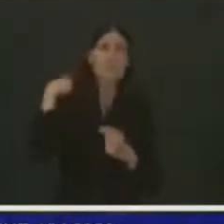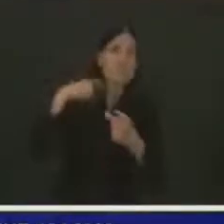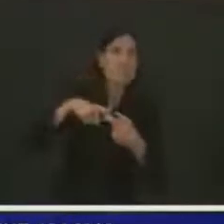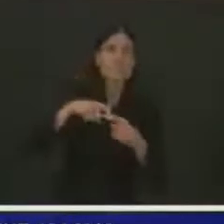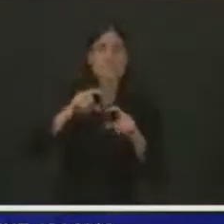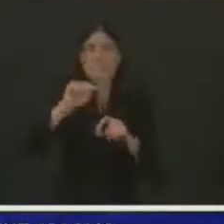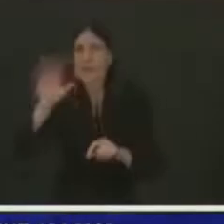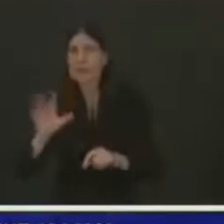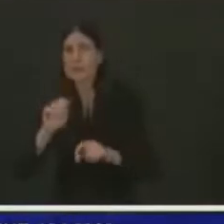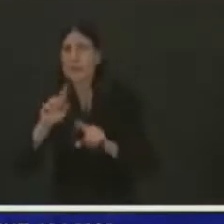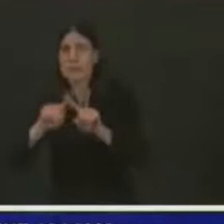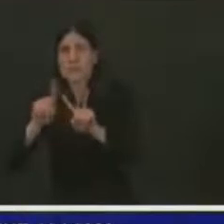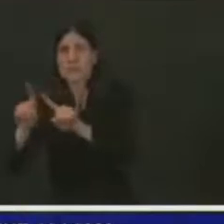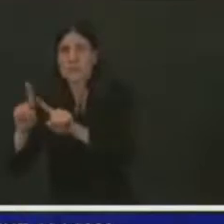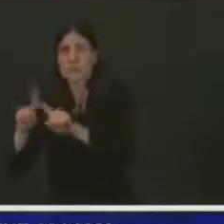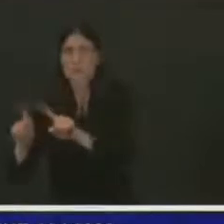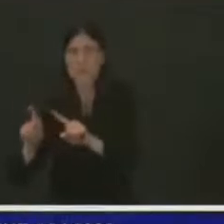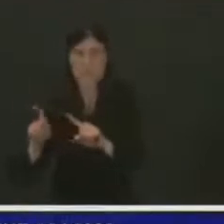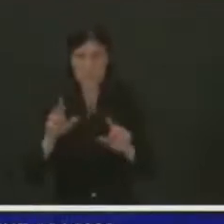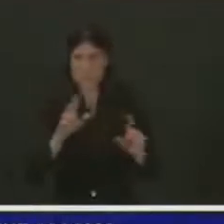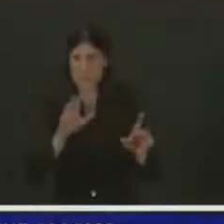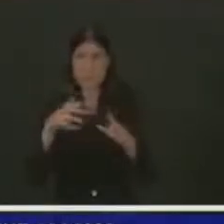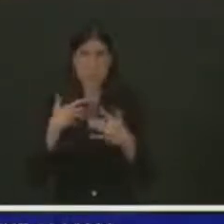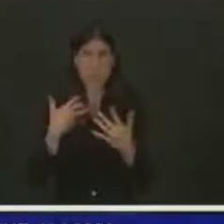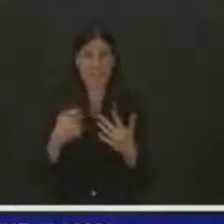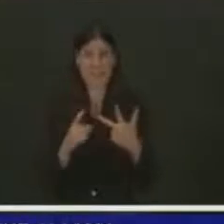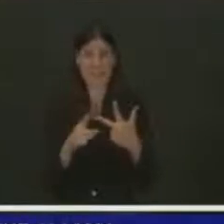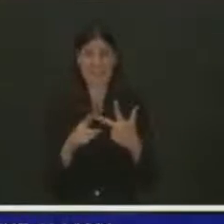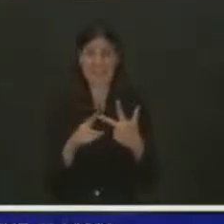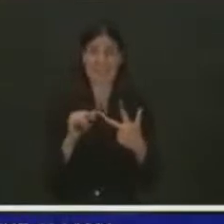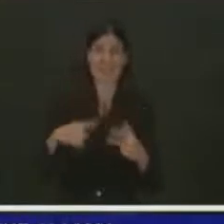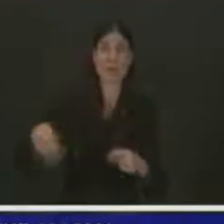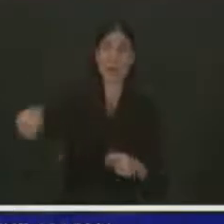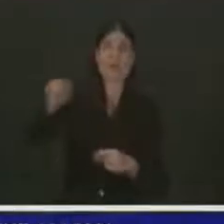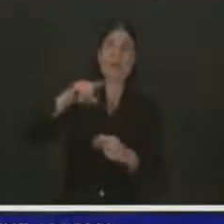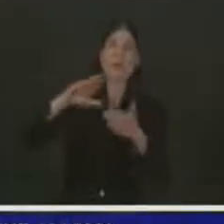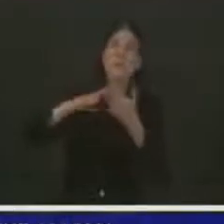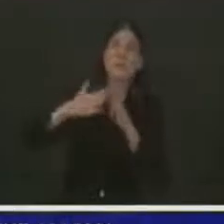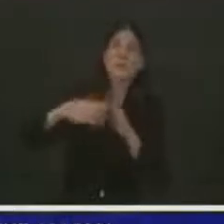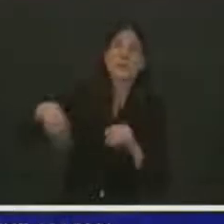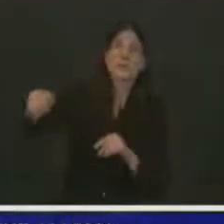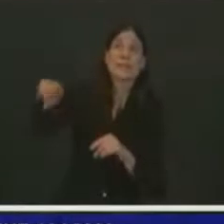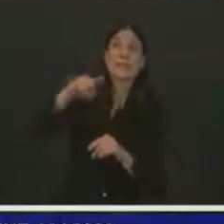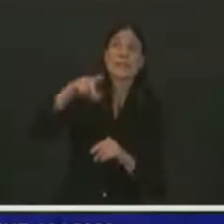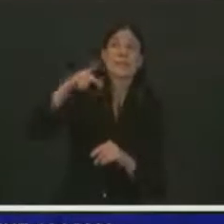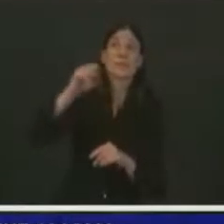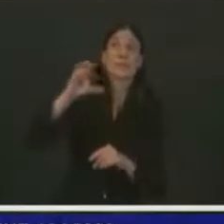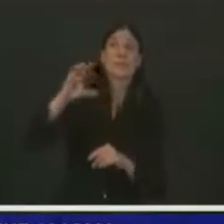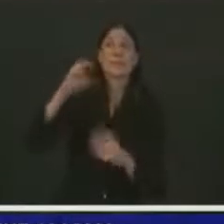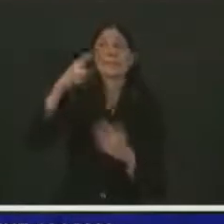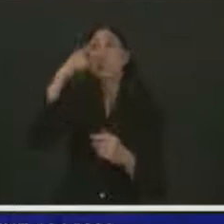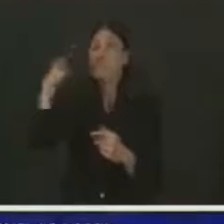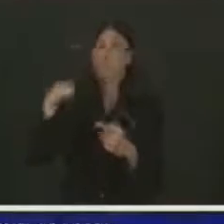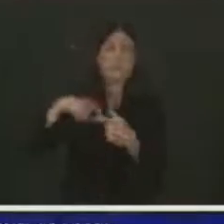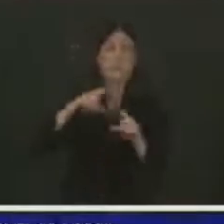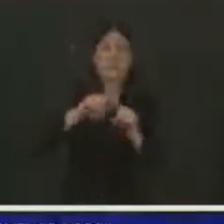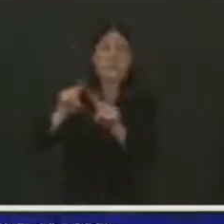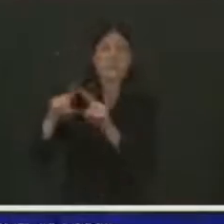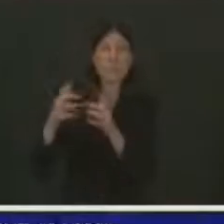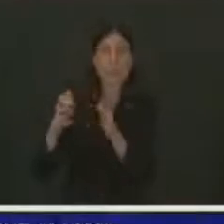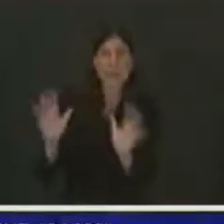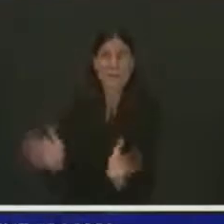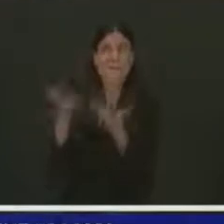testing to people who are from communities of color, and we're continuing to do work to